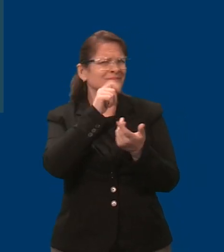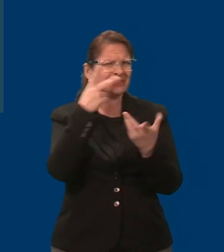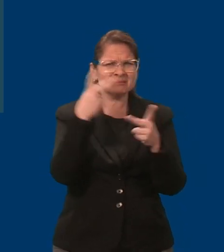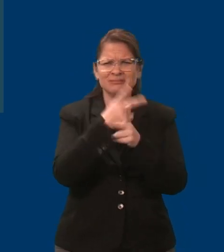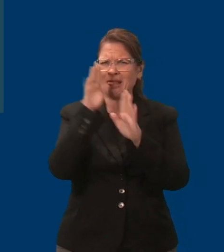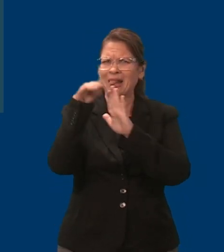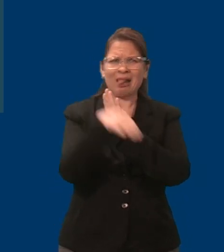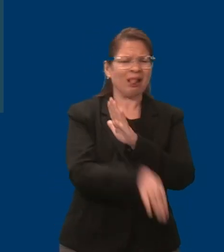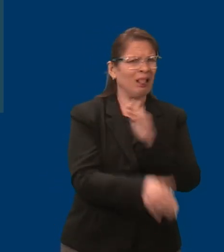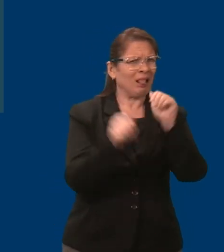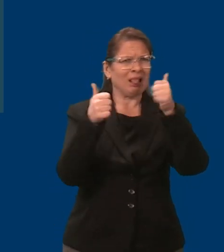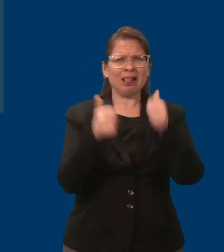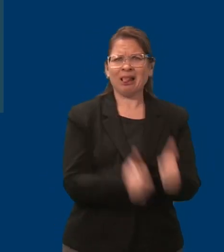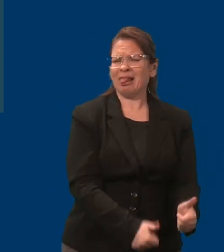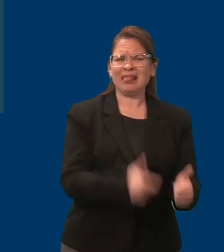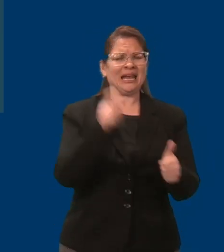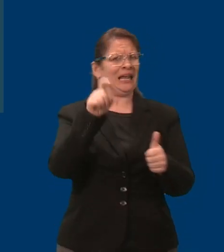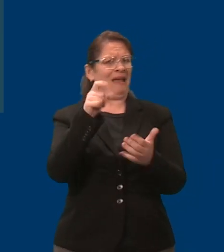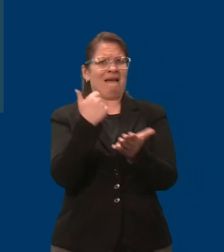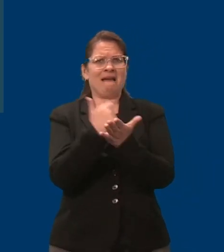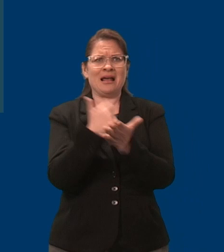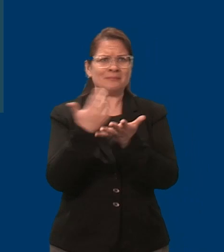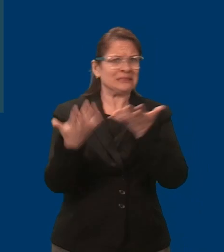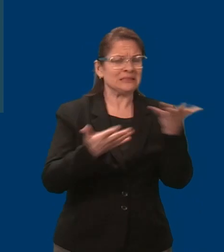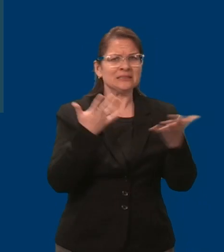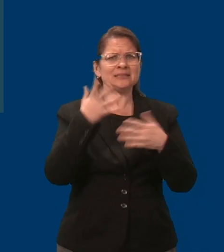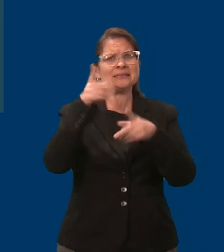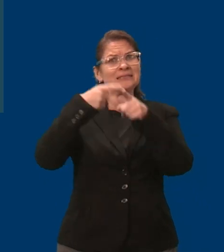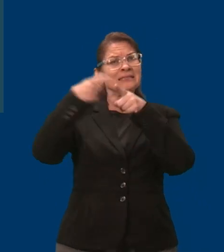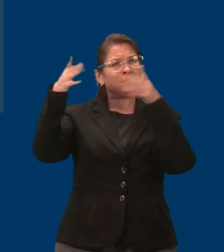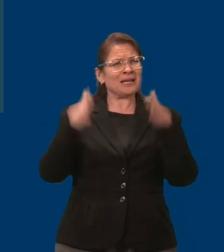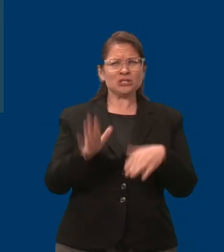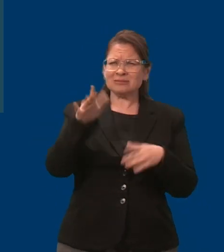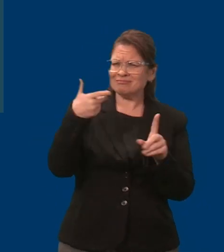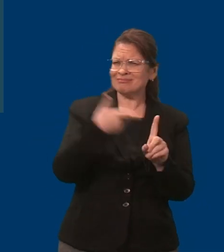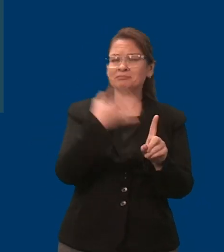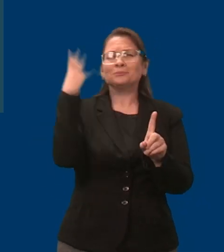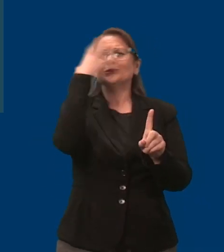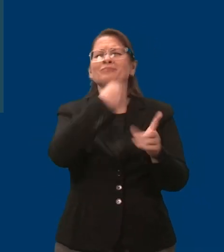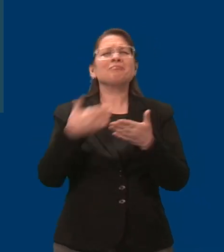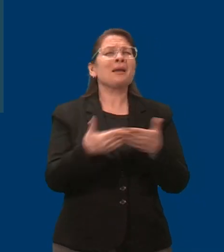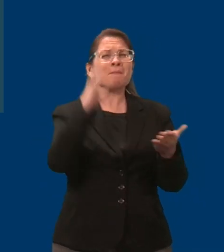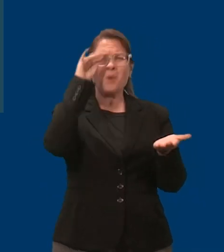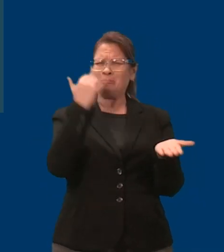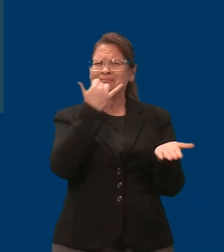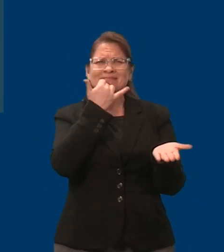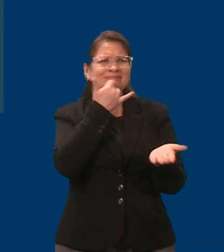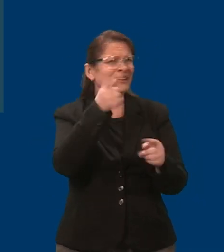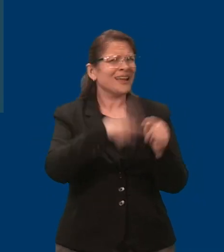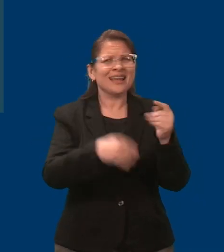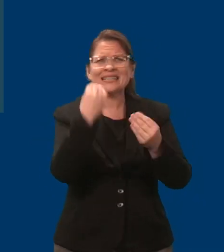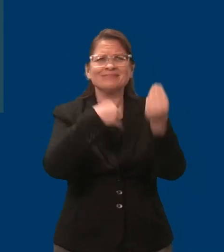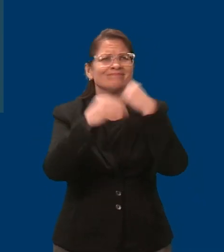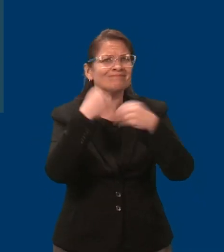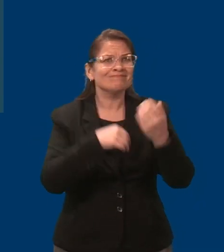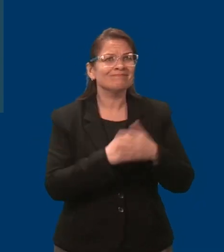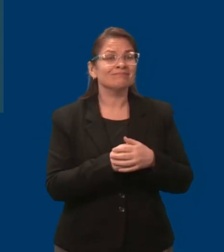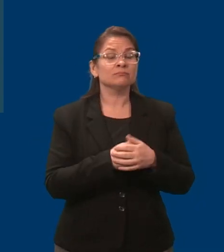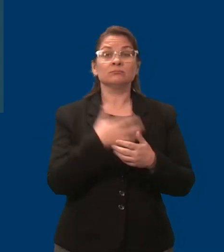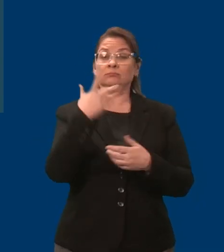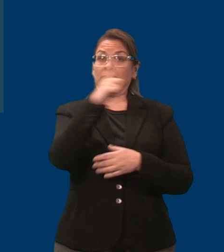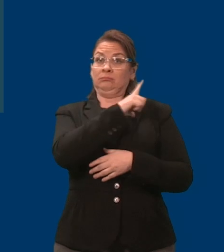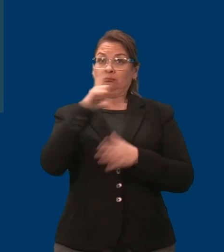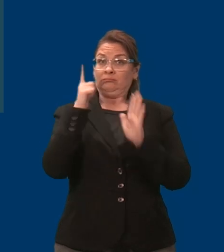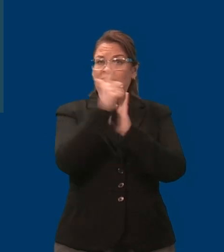to help us figure out what was going on with our beautiful baby boy. This legislation is important to me because we have personally dealt with